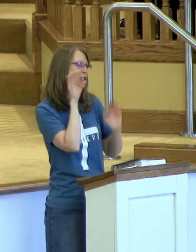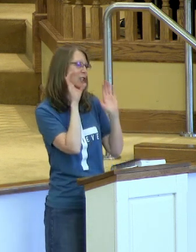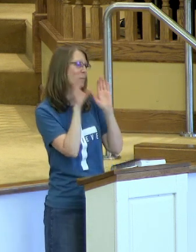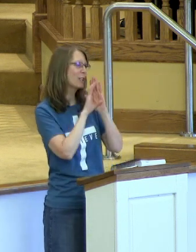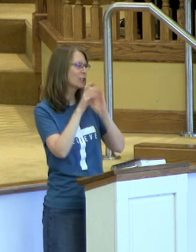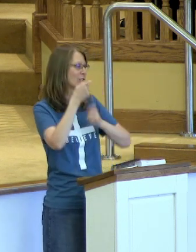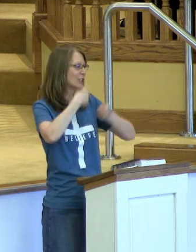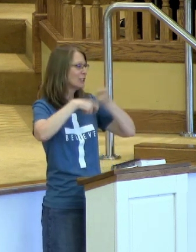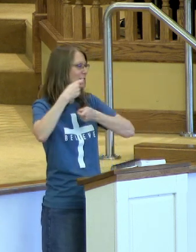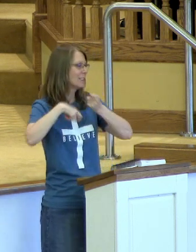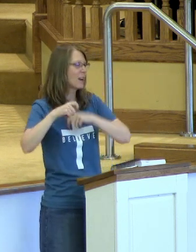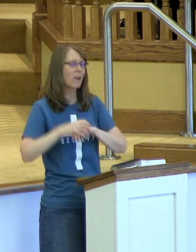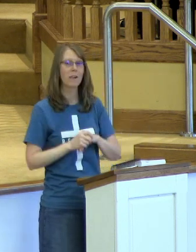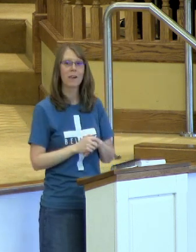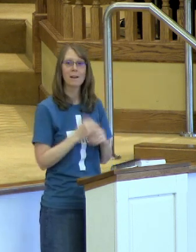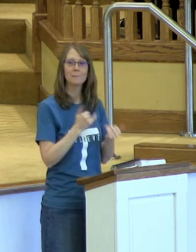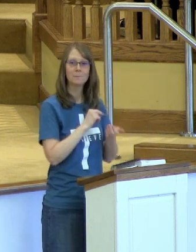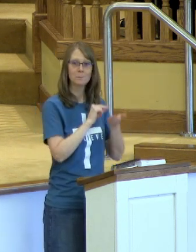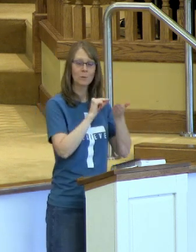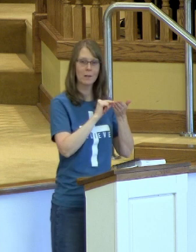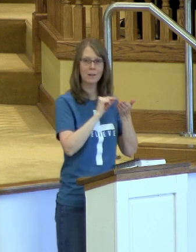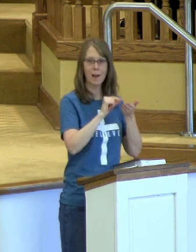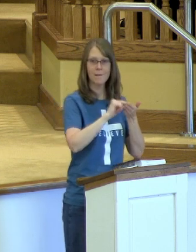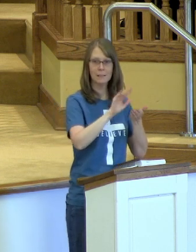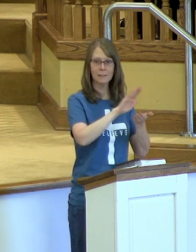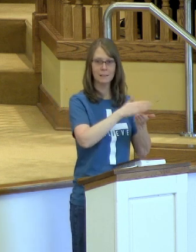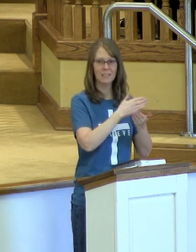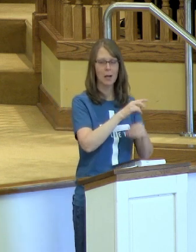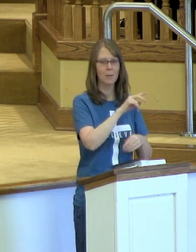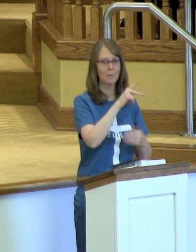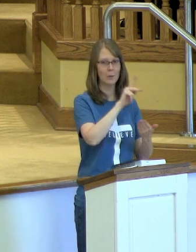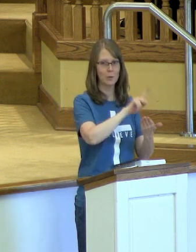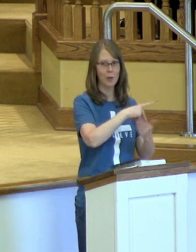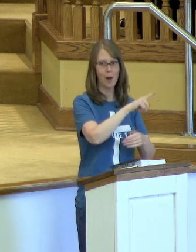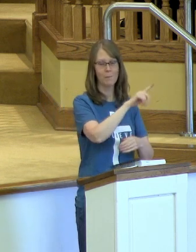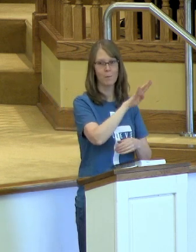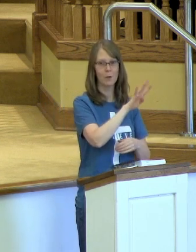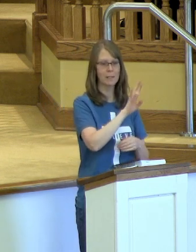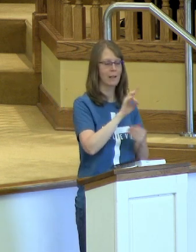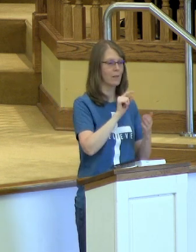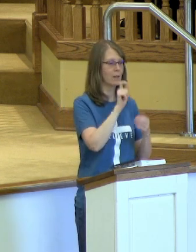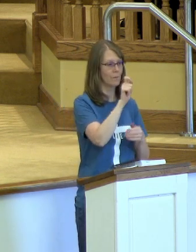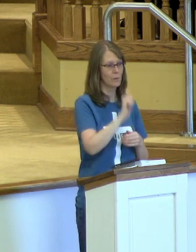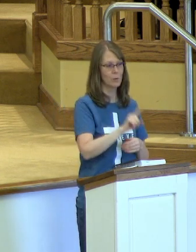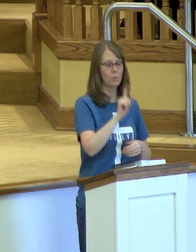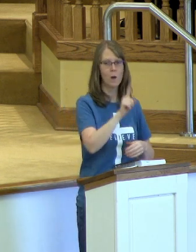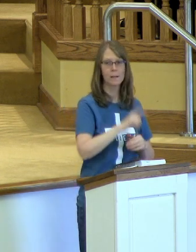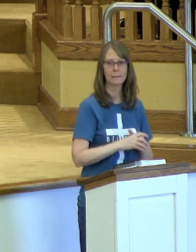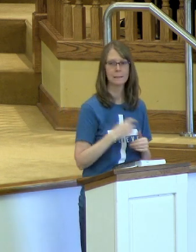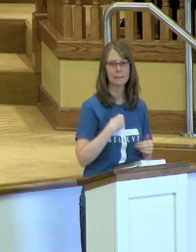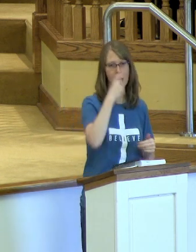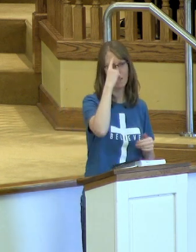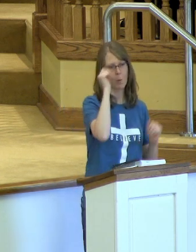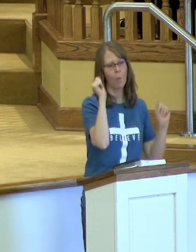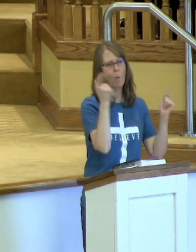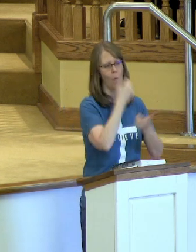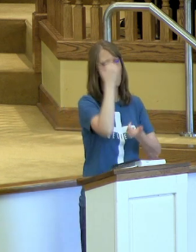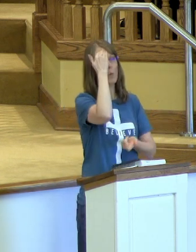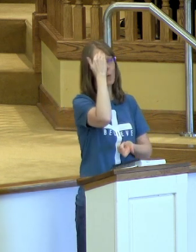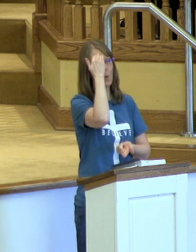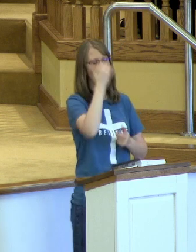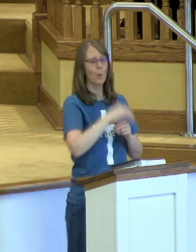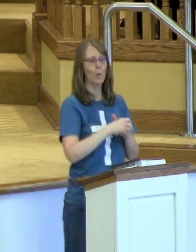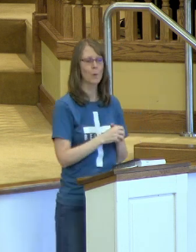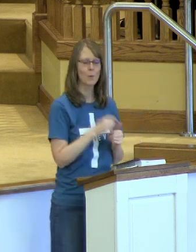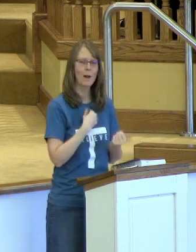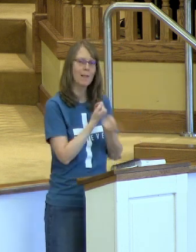All right, we can go ahead and go to scripture songs now. Psalms 47:1, oh, clap your hands. All you people, clap your hands. I think we're all familiar with this one. We know this one.